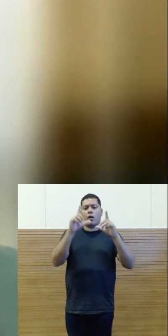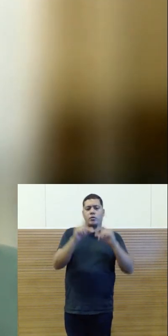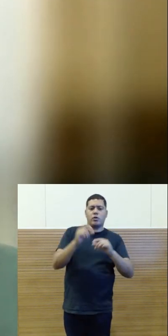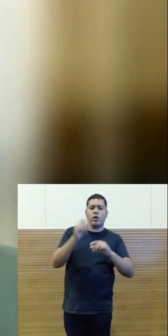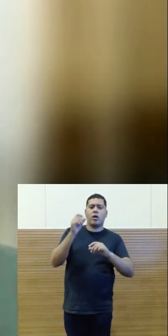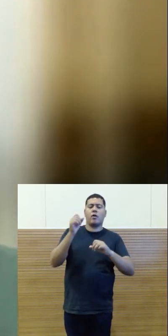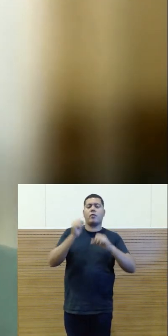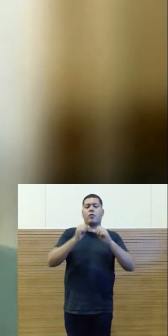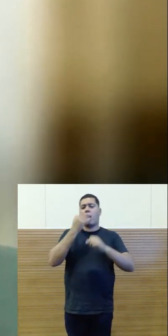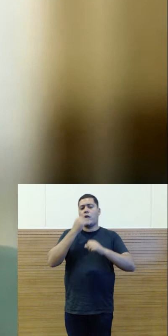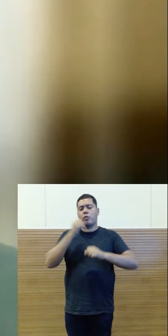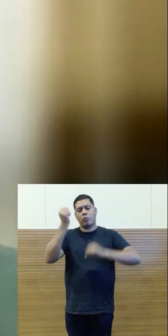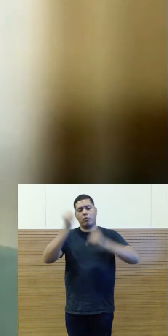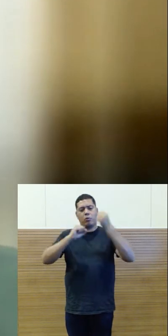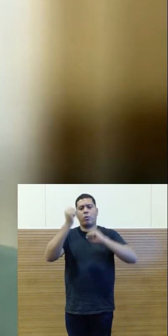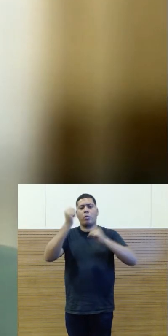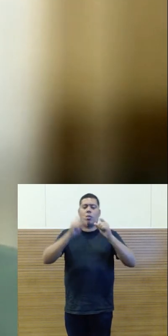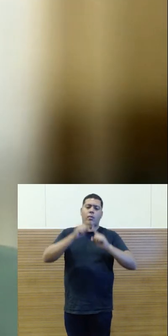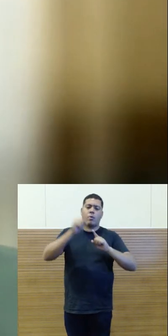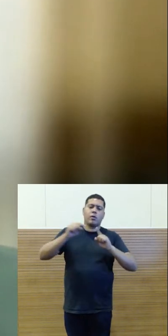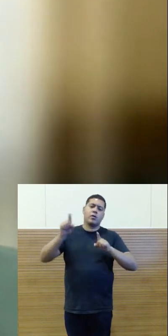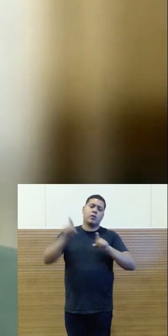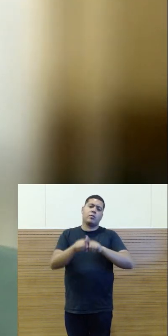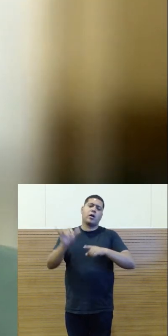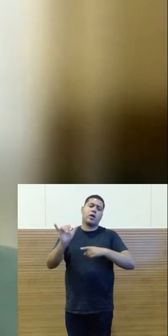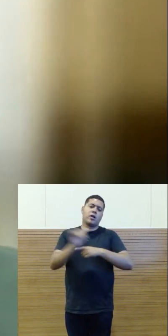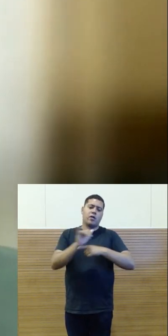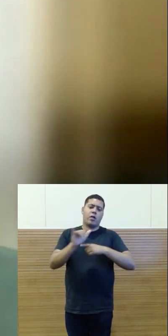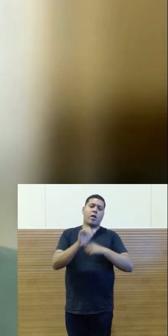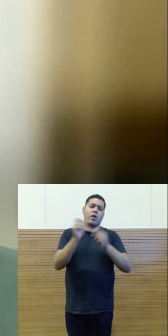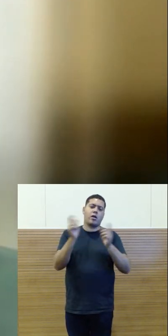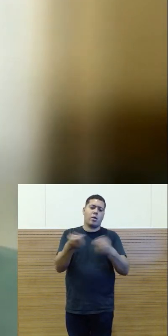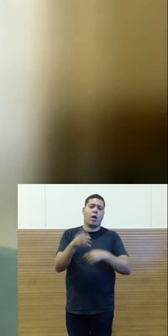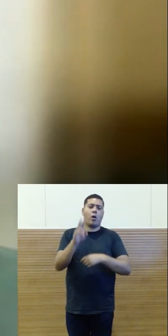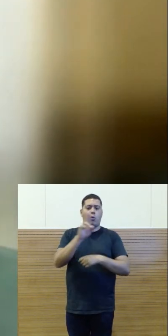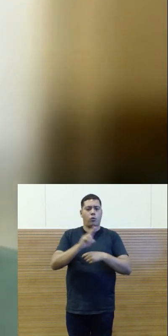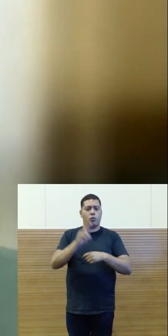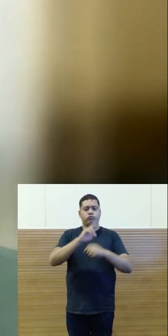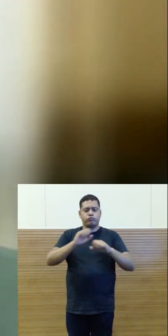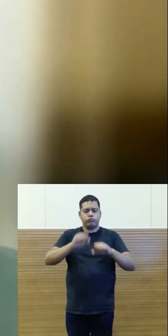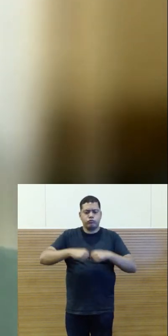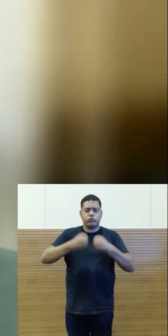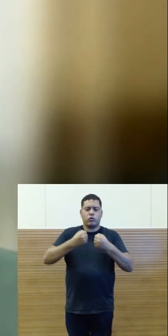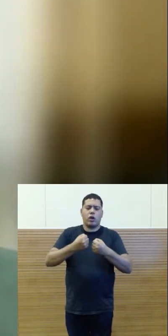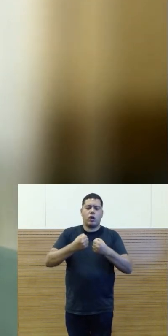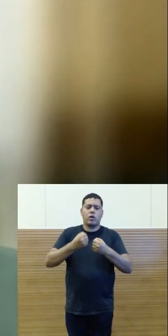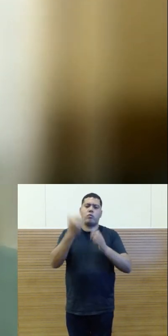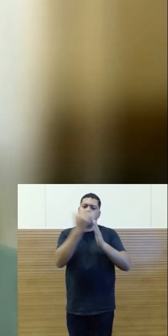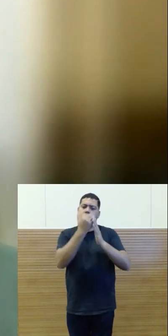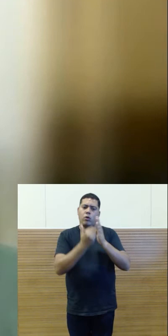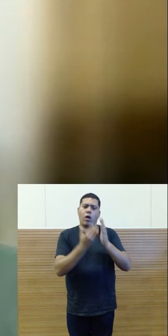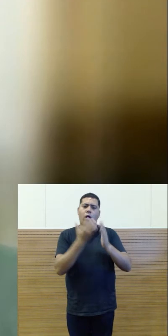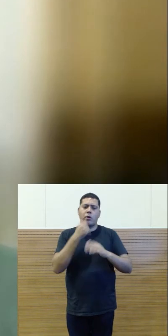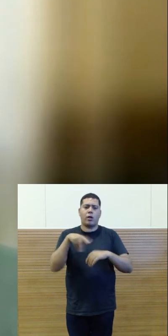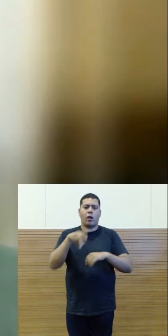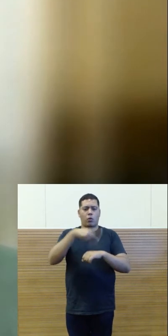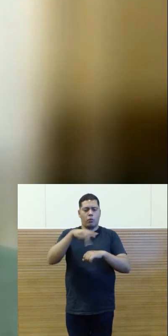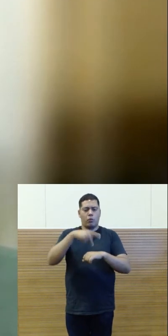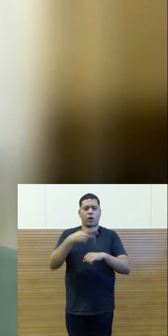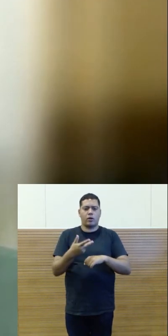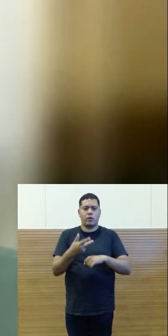the food processing levels in their guides, and the strategies that can be used to strengthen the guides in the countries.